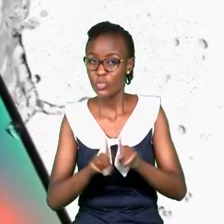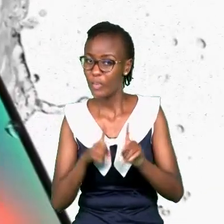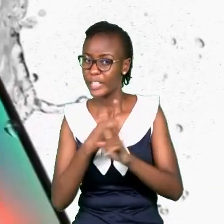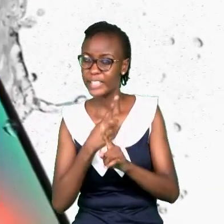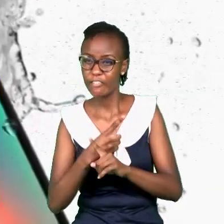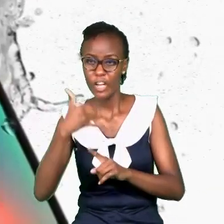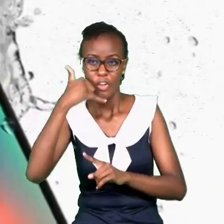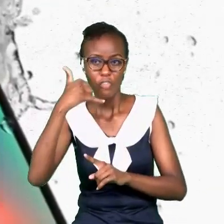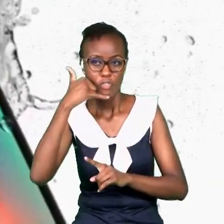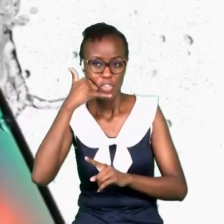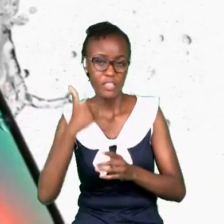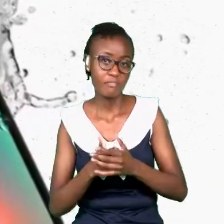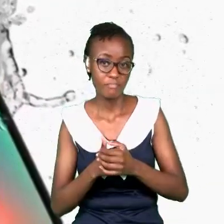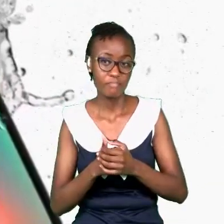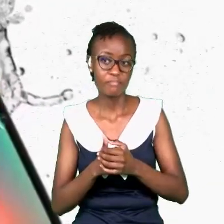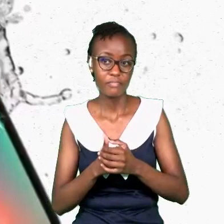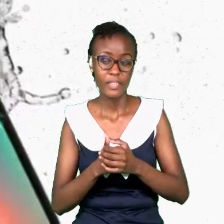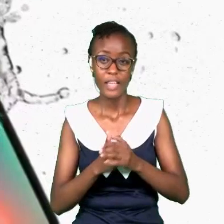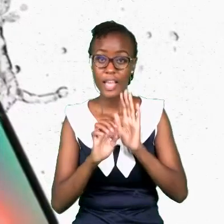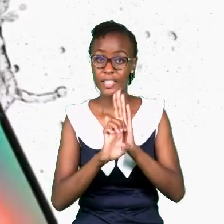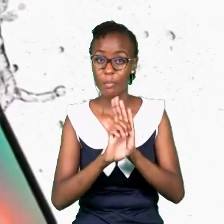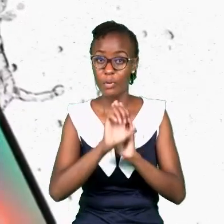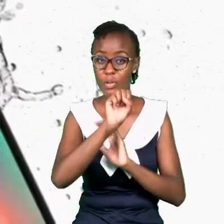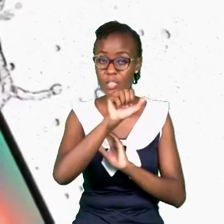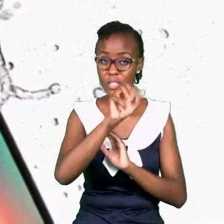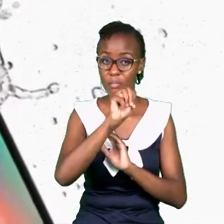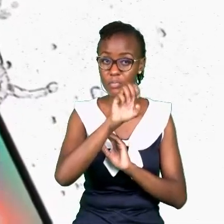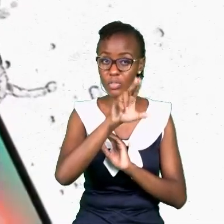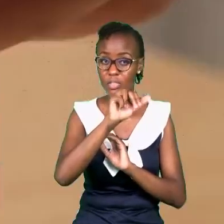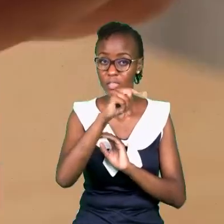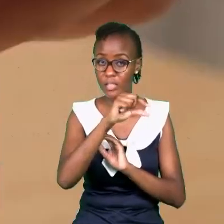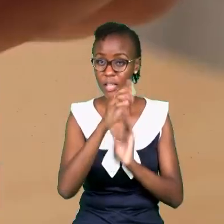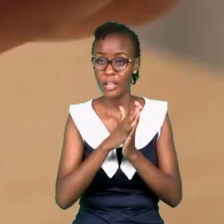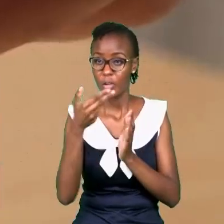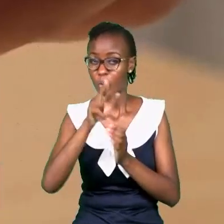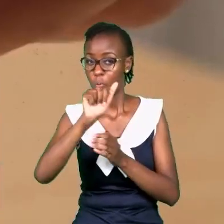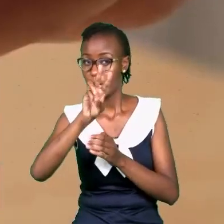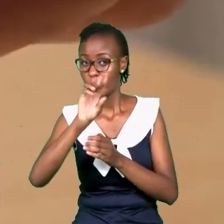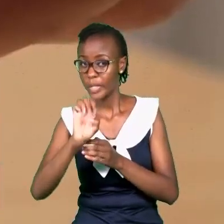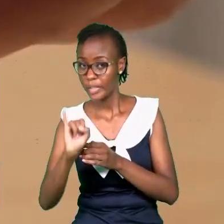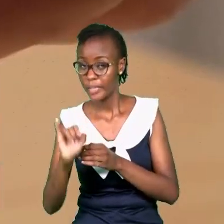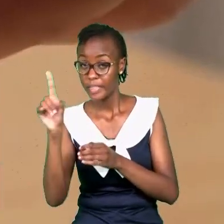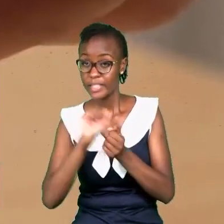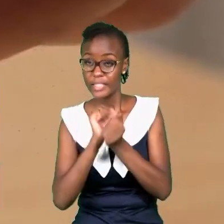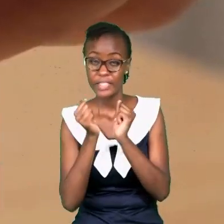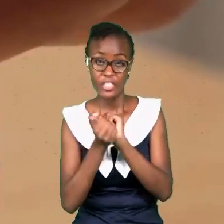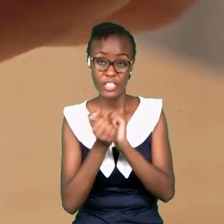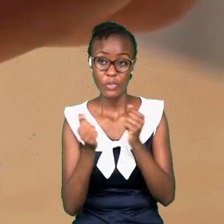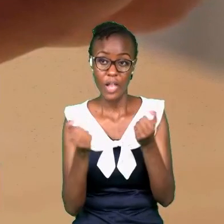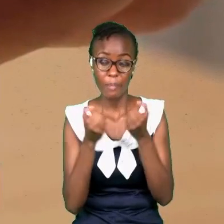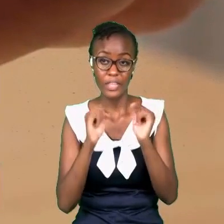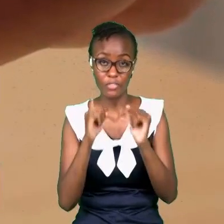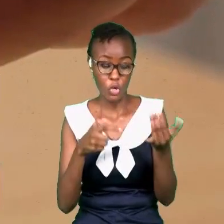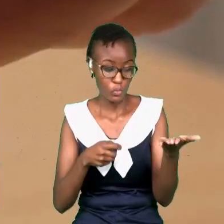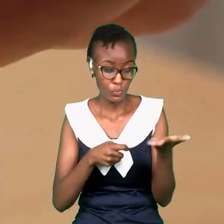from popular Android manufacturers such as Samsung and Huawei. The changes would apply to the charging port or the new